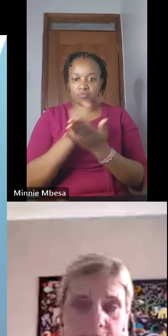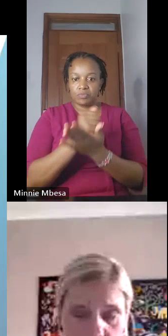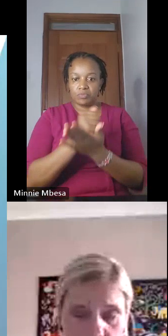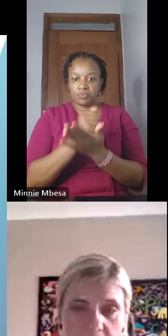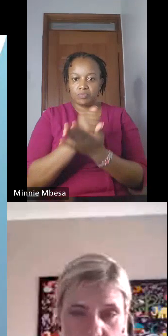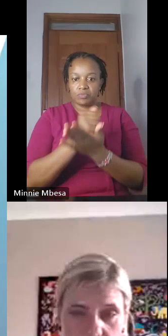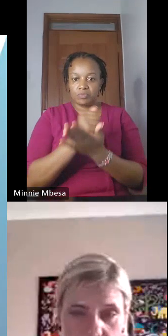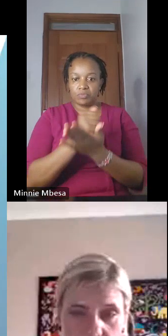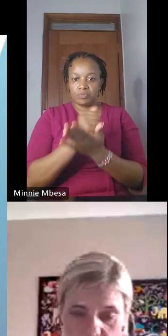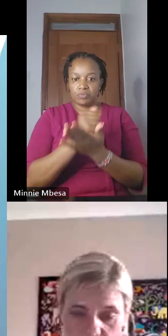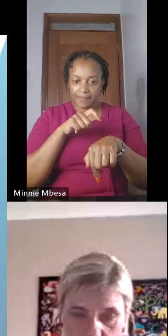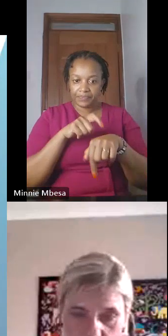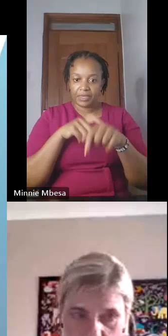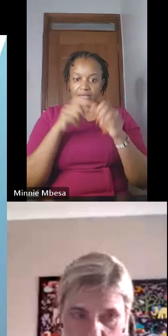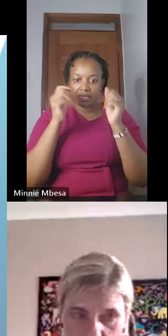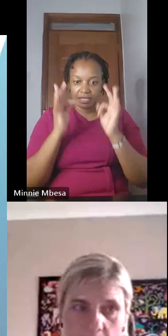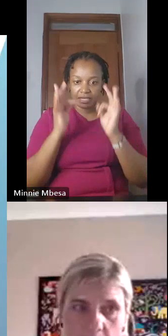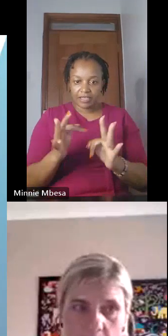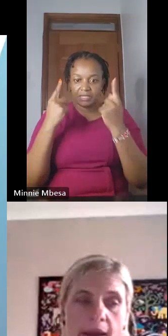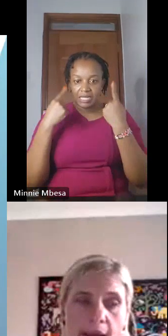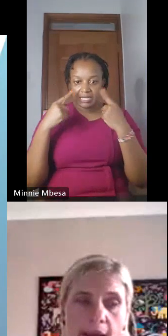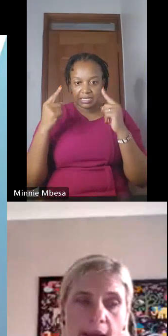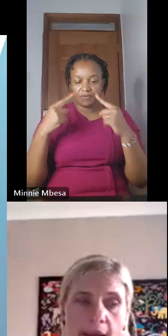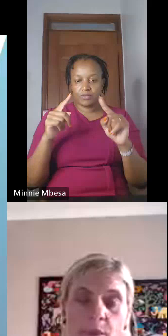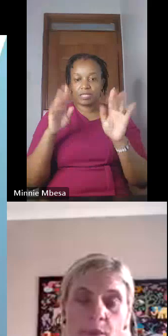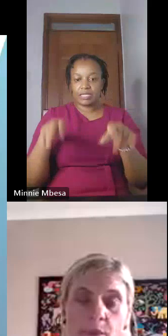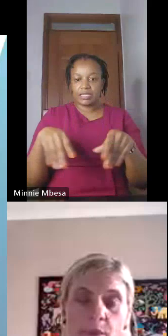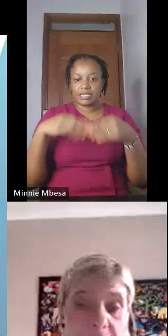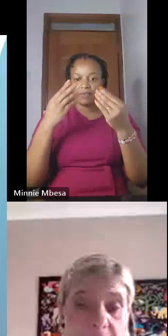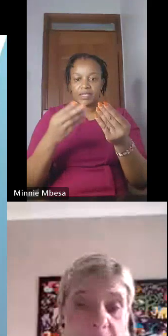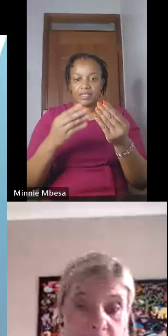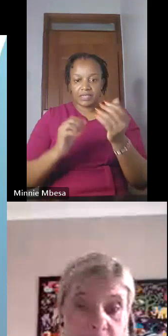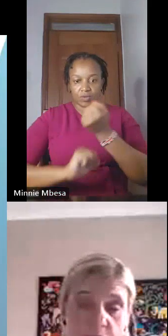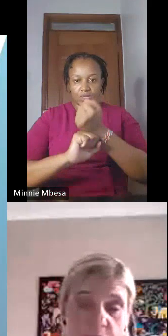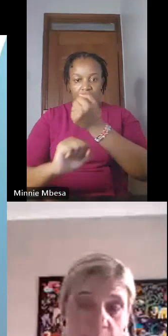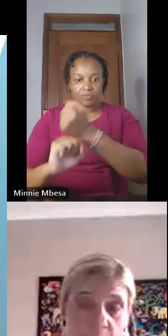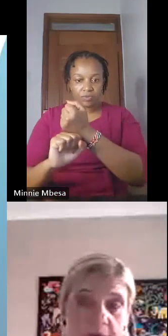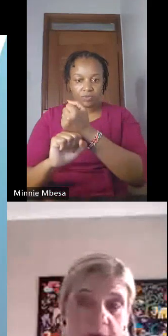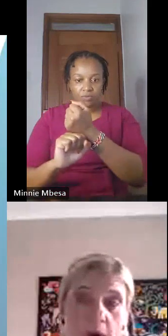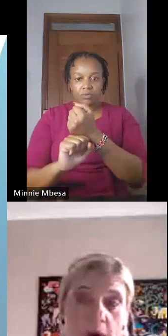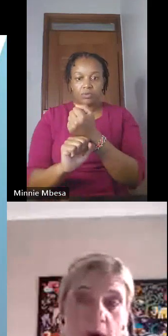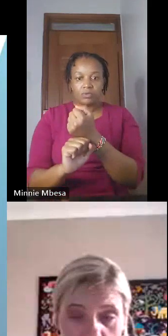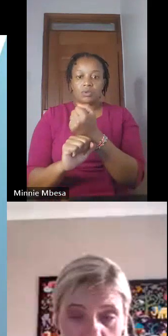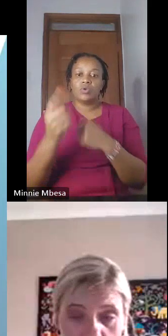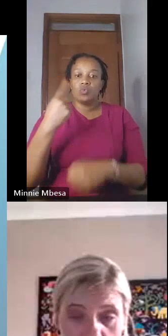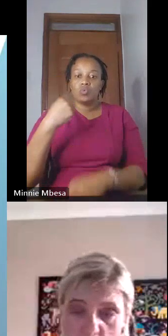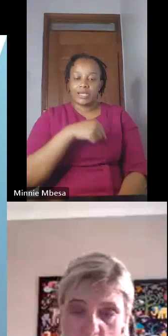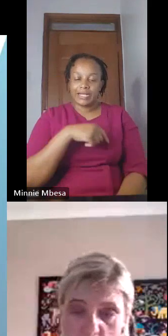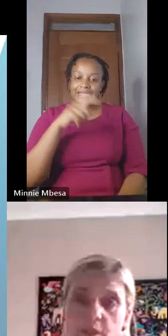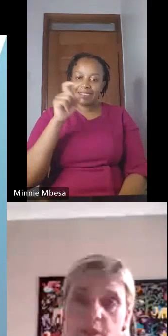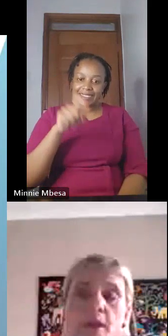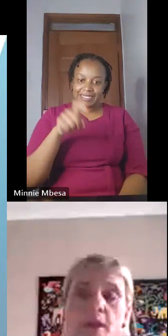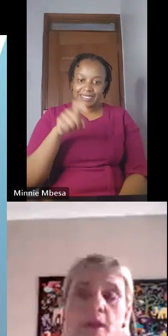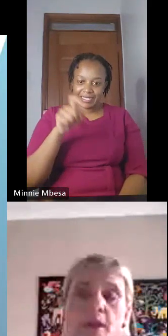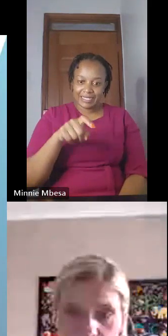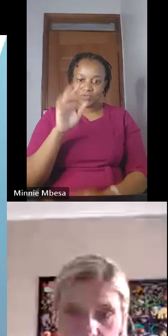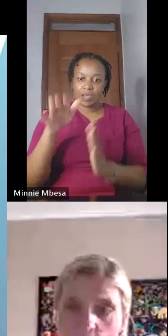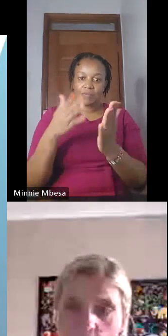were successfully given the scholarship, we would need to apply for a new